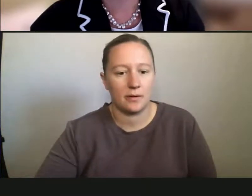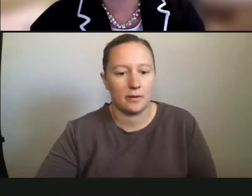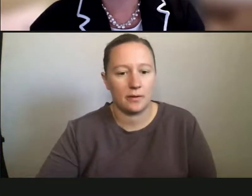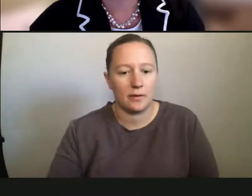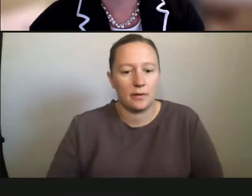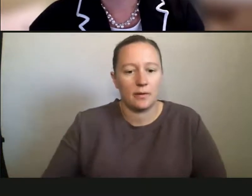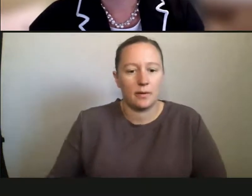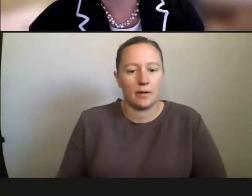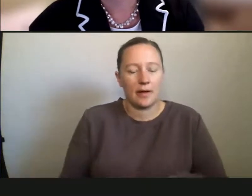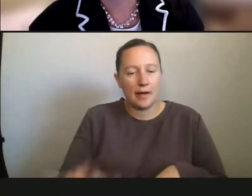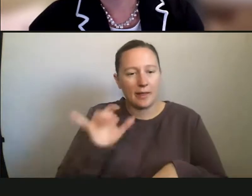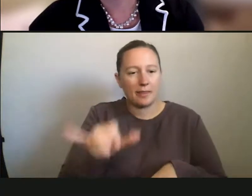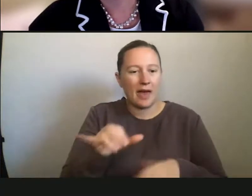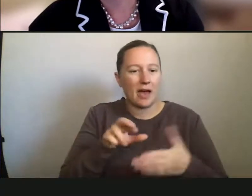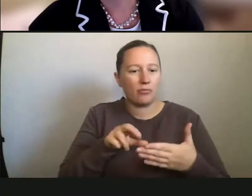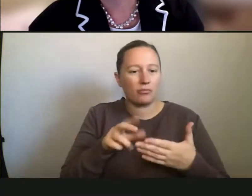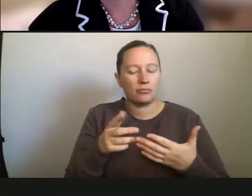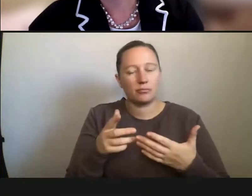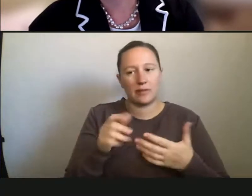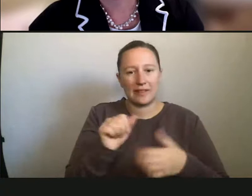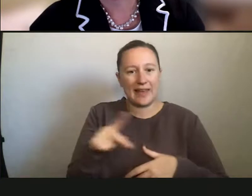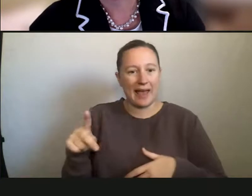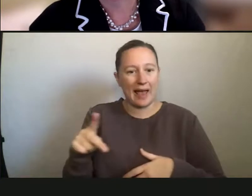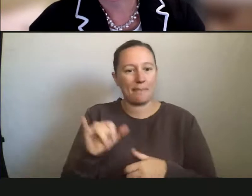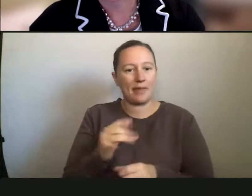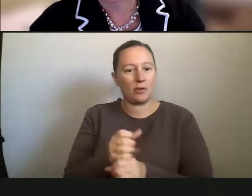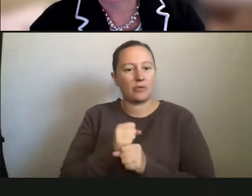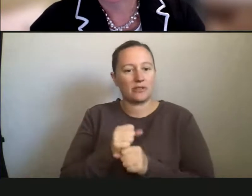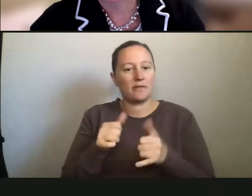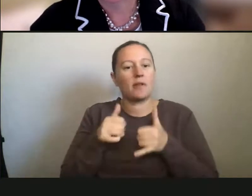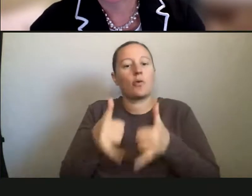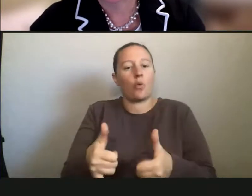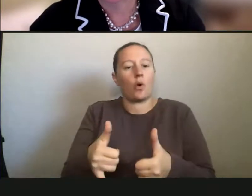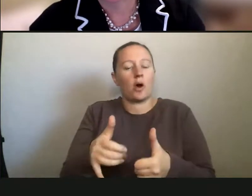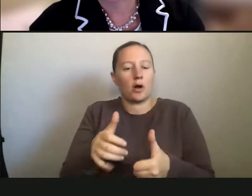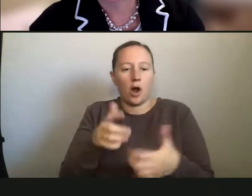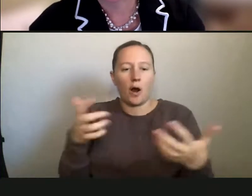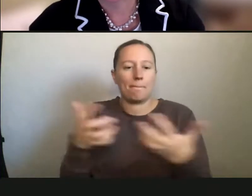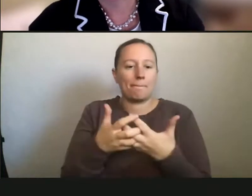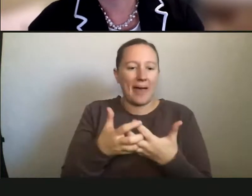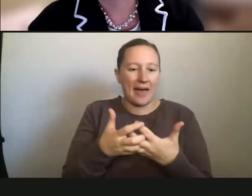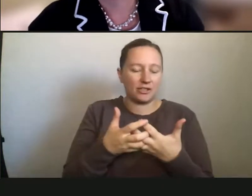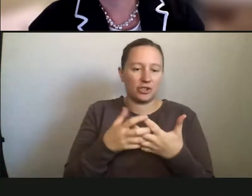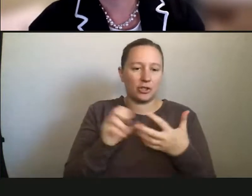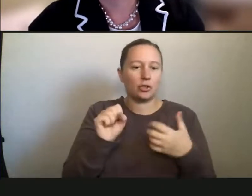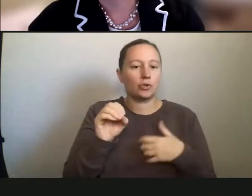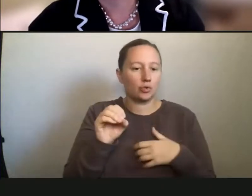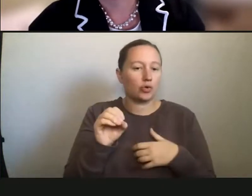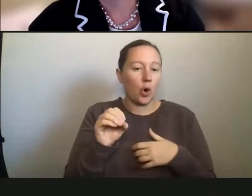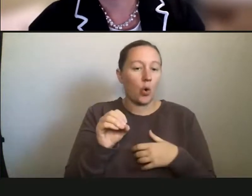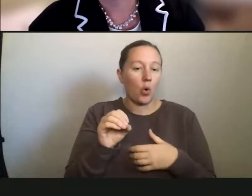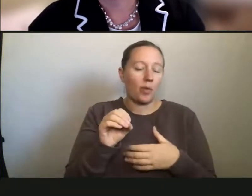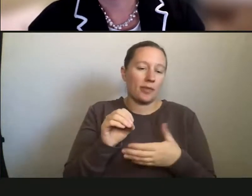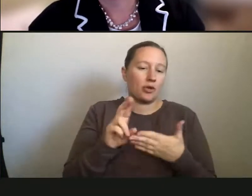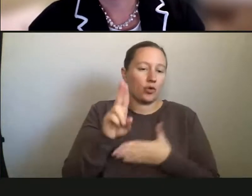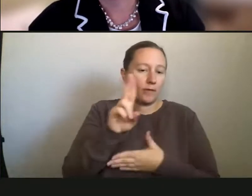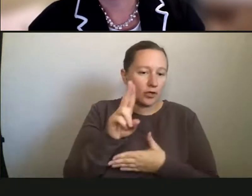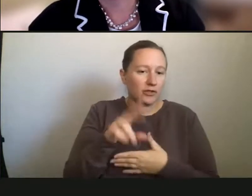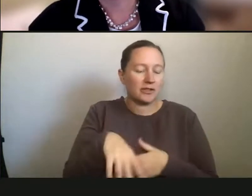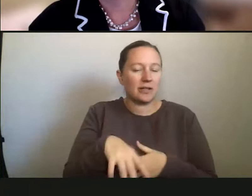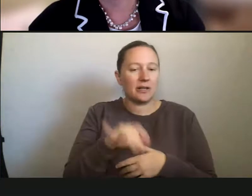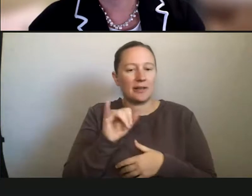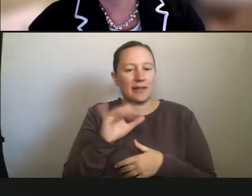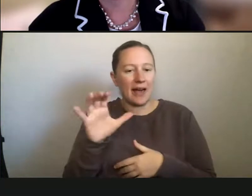that resulted in the award are matching up, so that the institution who is responsible for the terms